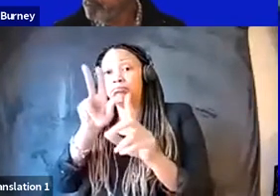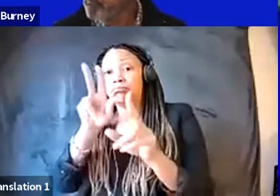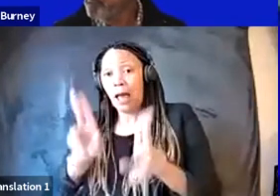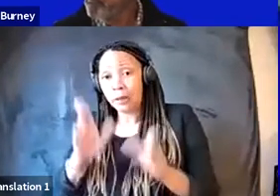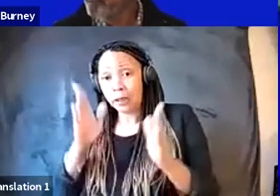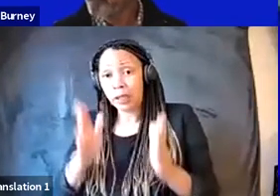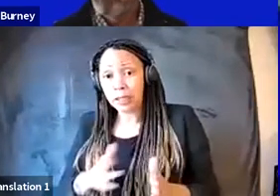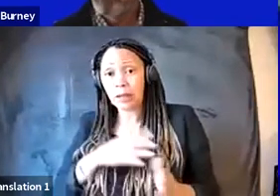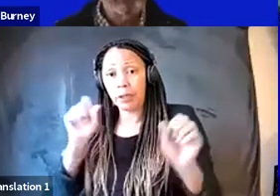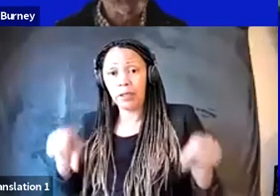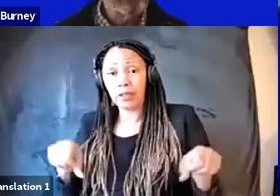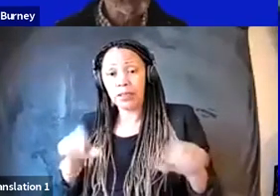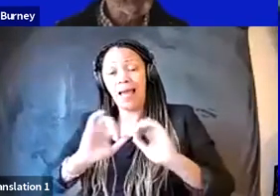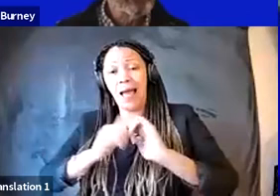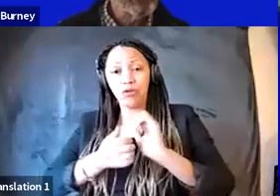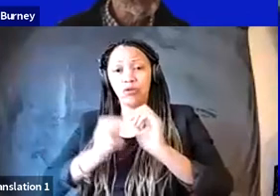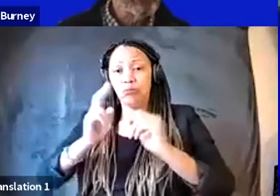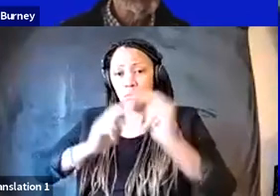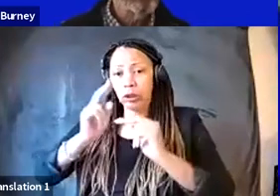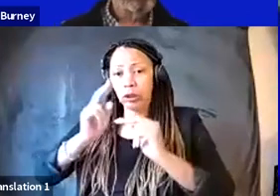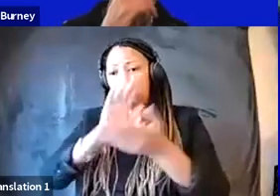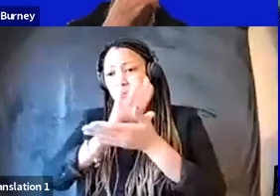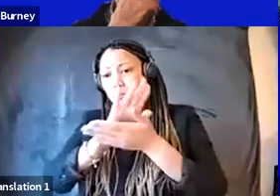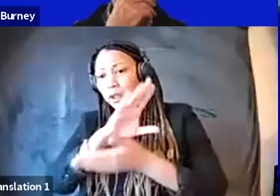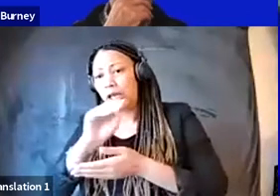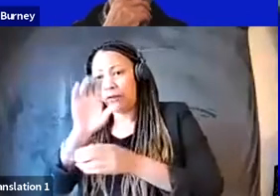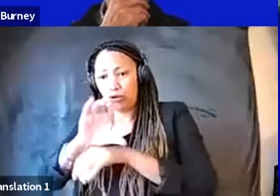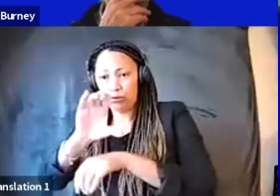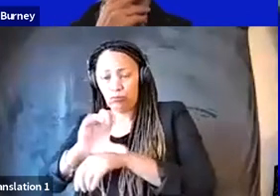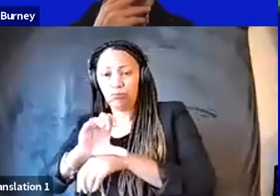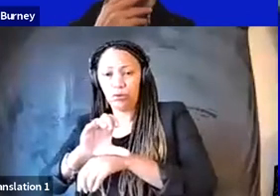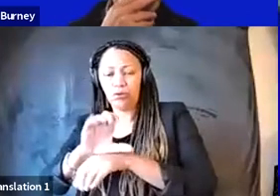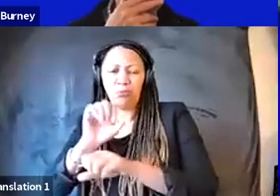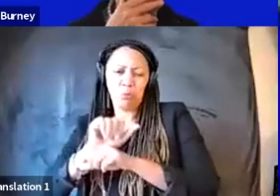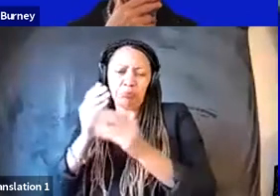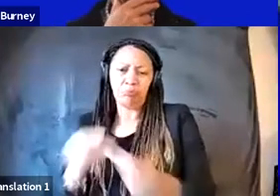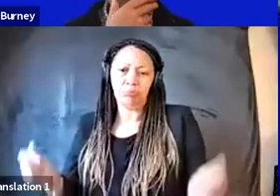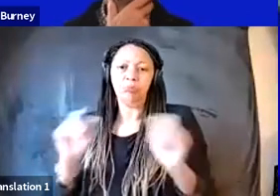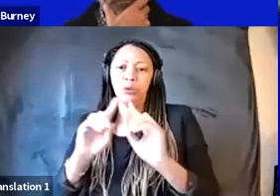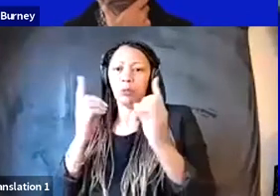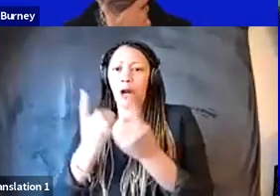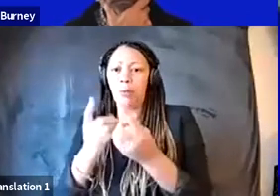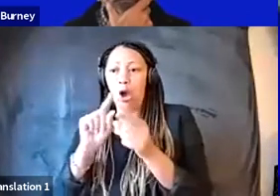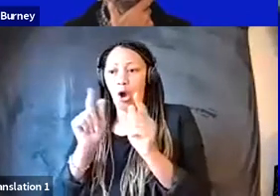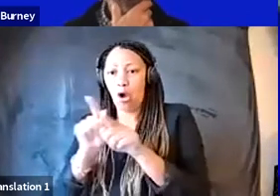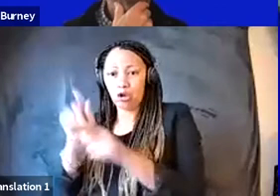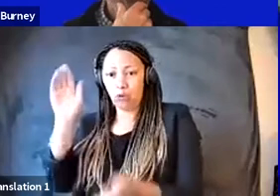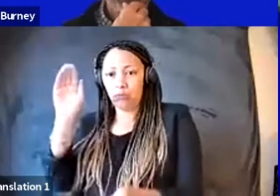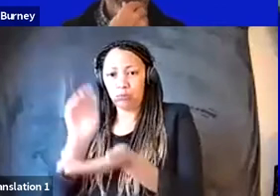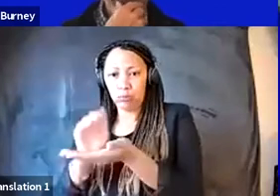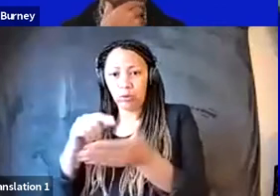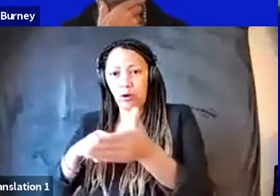school building and the church as we worked out with the council member and the department, and also reduces the number of permanent affordable